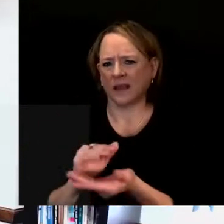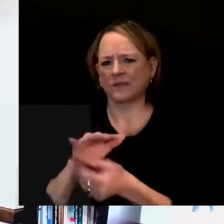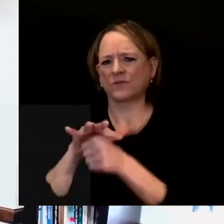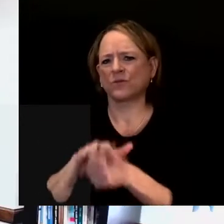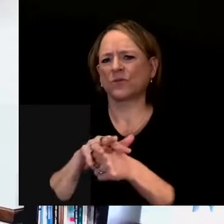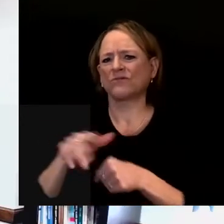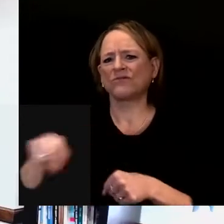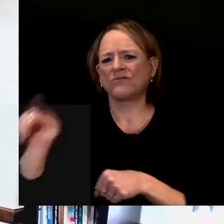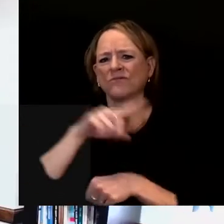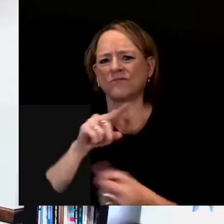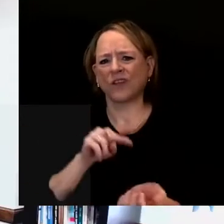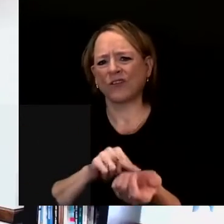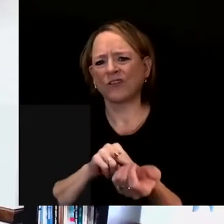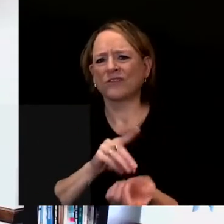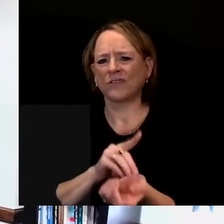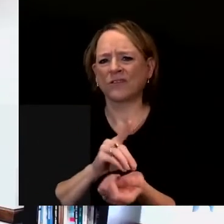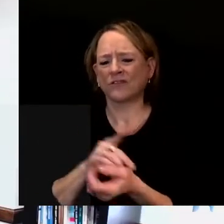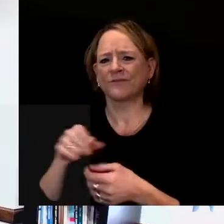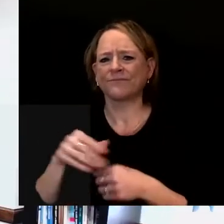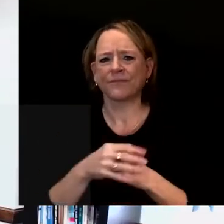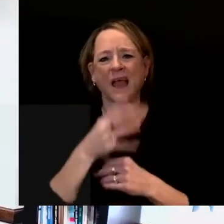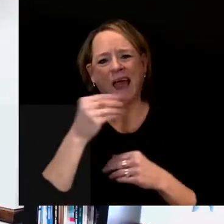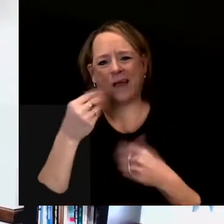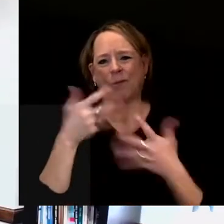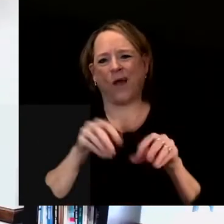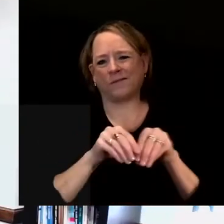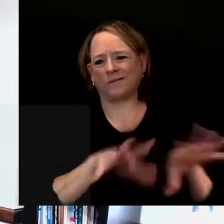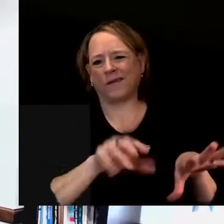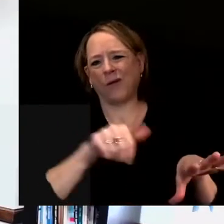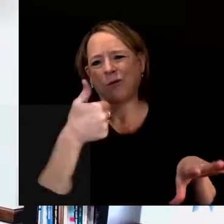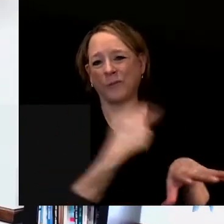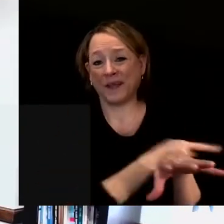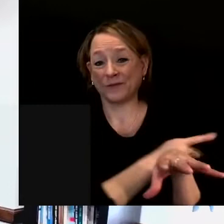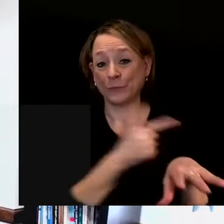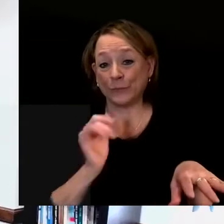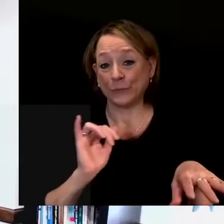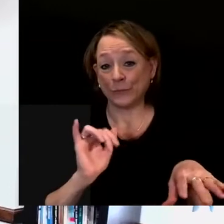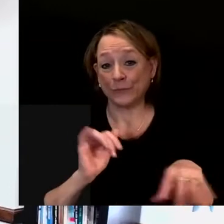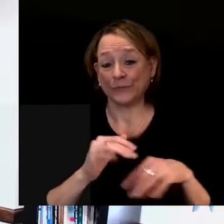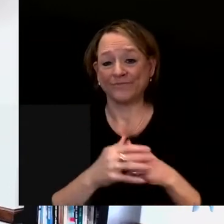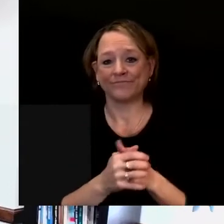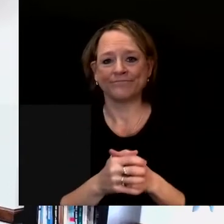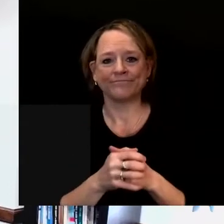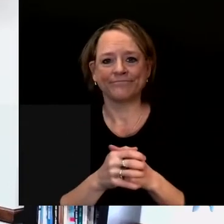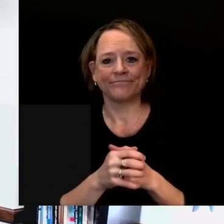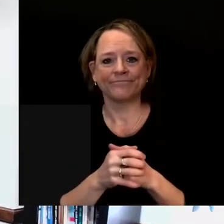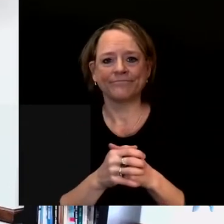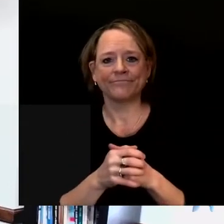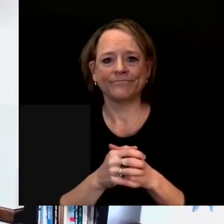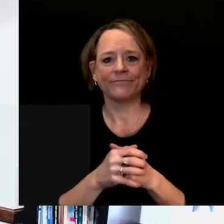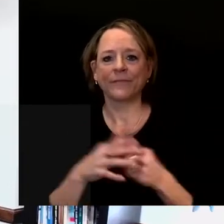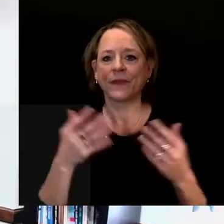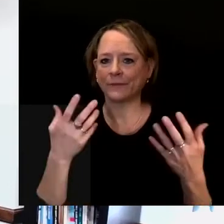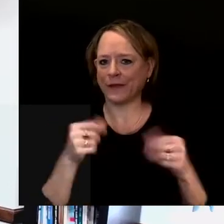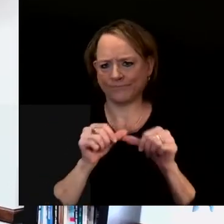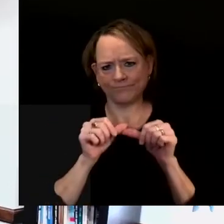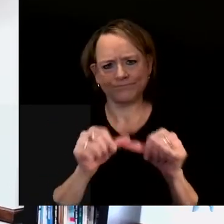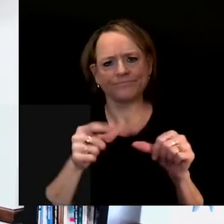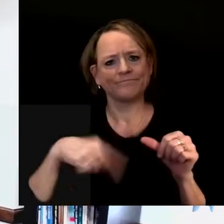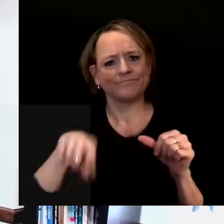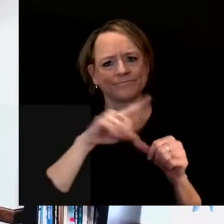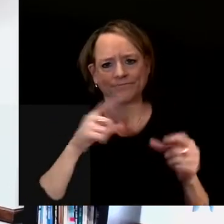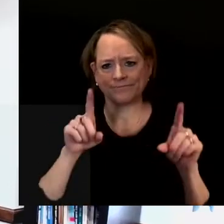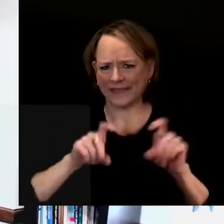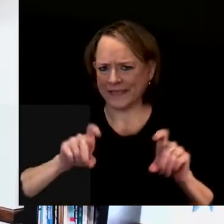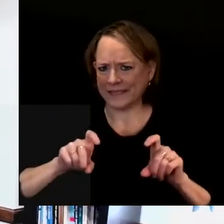Testing remains a critical tool to slowing the spread of COVID-19. Testing is encouraged if you have symptoms of COVID-19 or